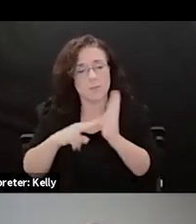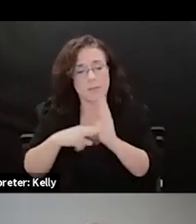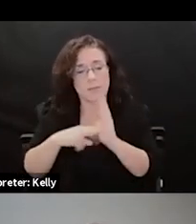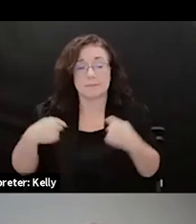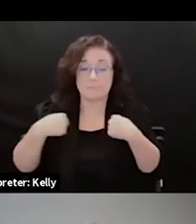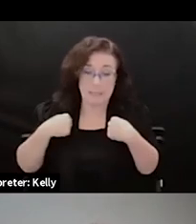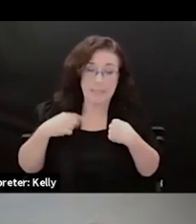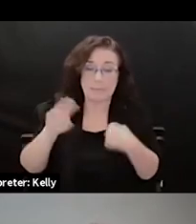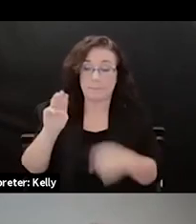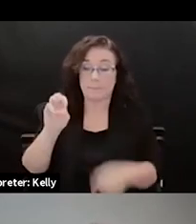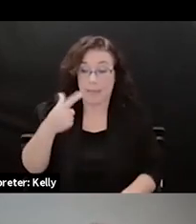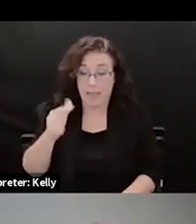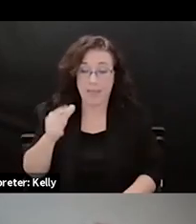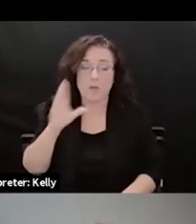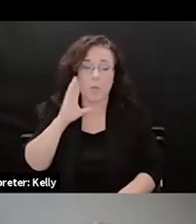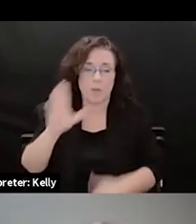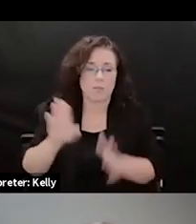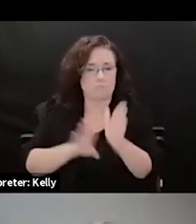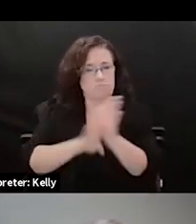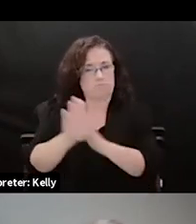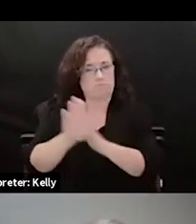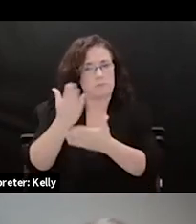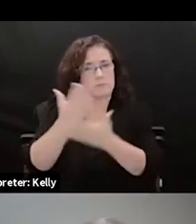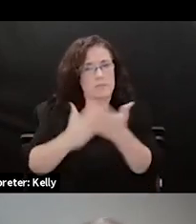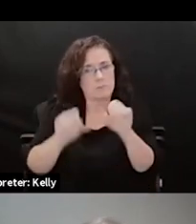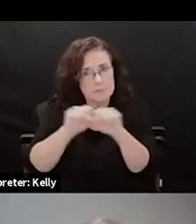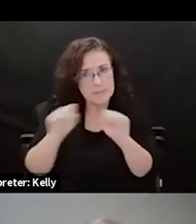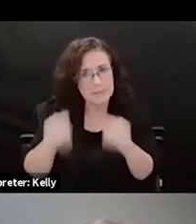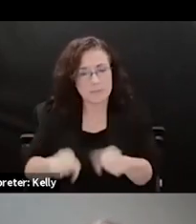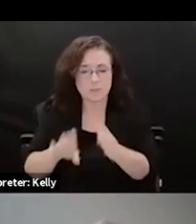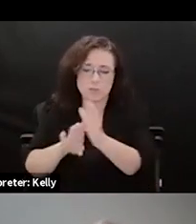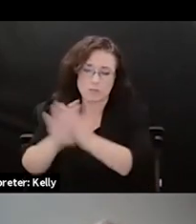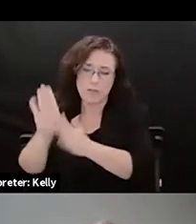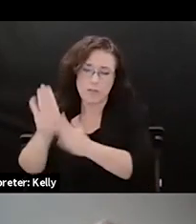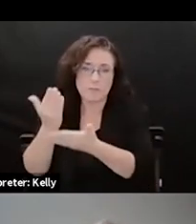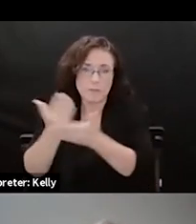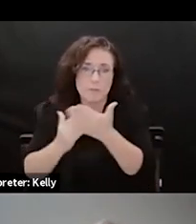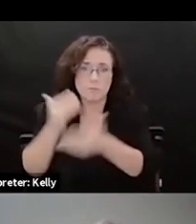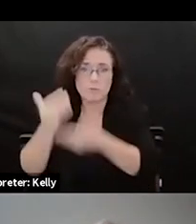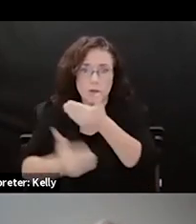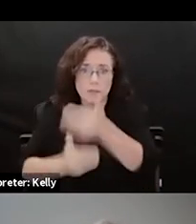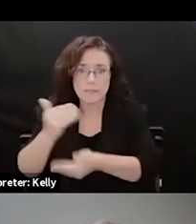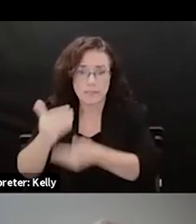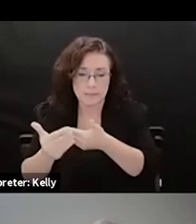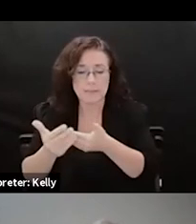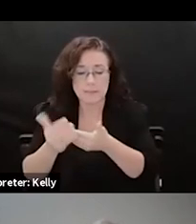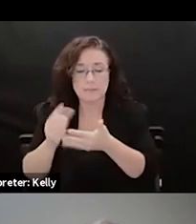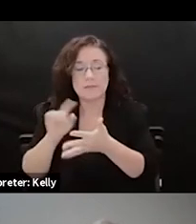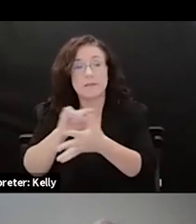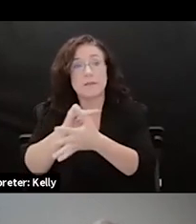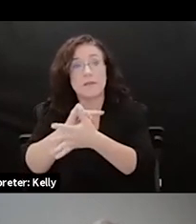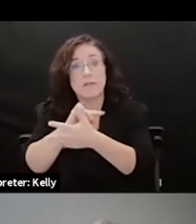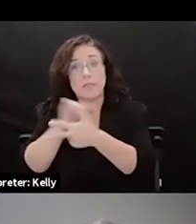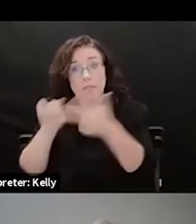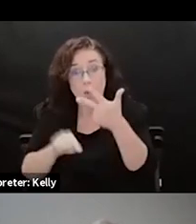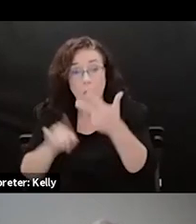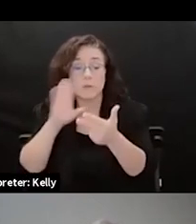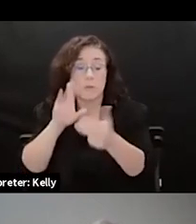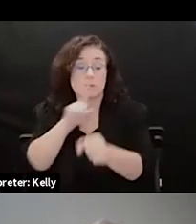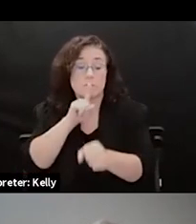develop some of these systems and processes and um ensure that we basically